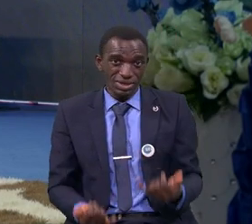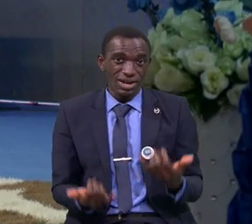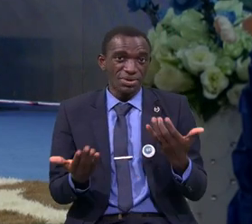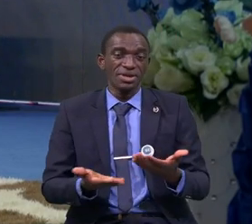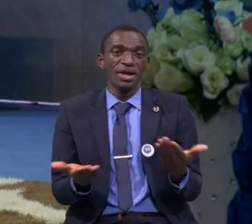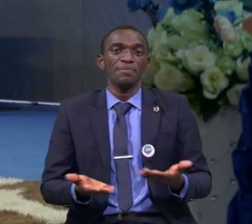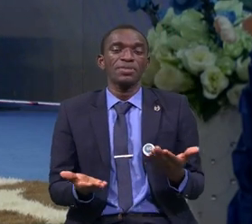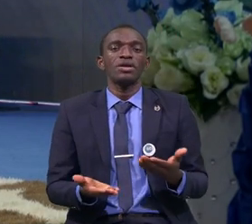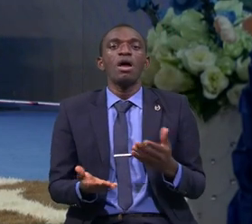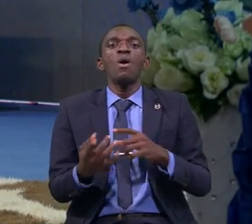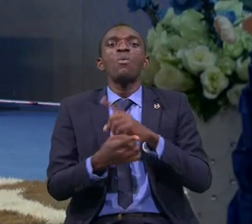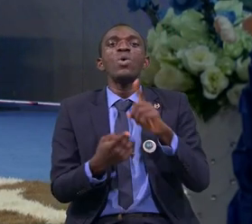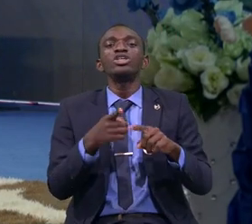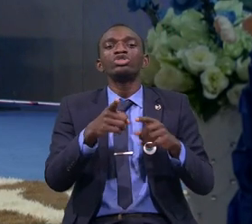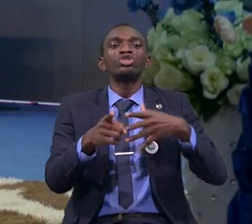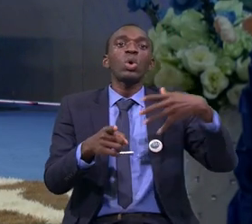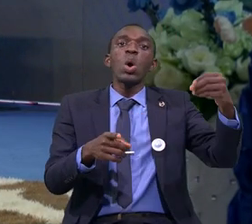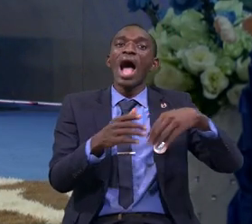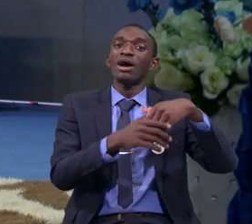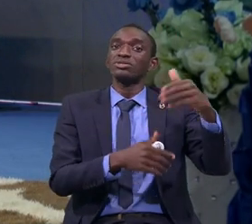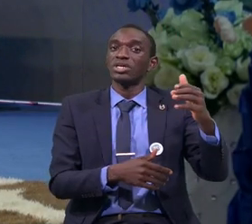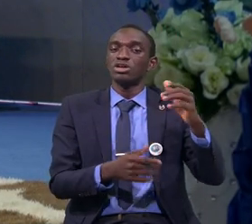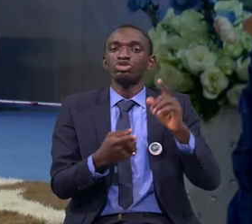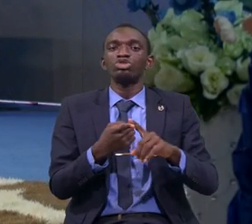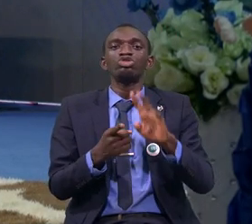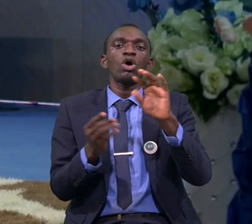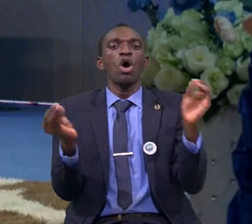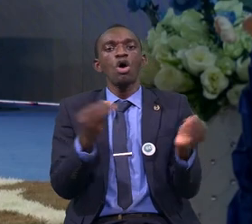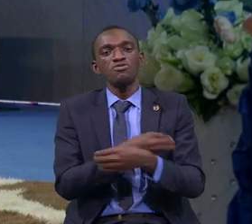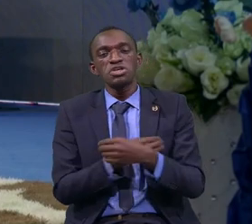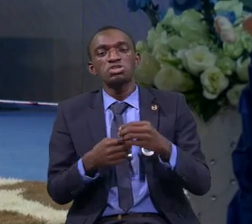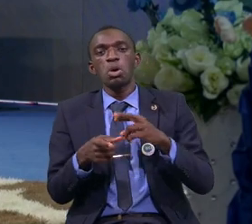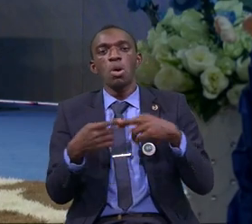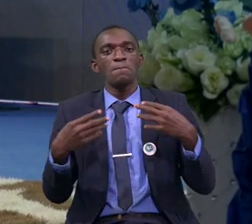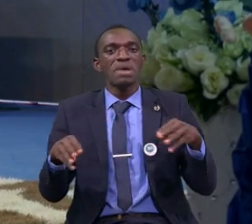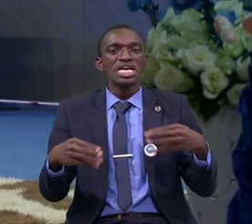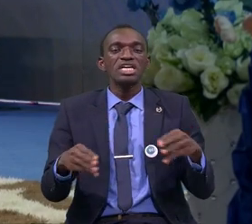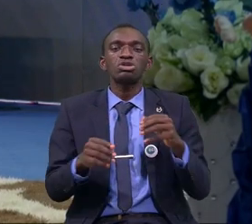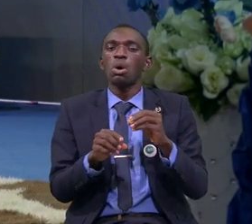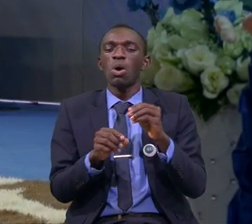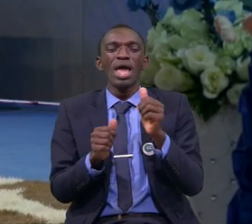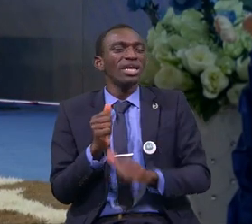when you go out there into the office or market or anywhere,